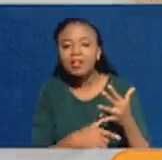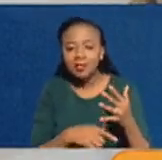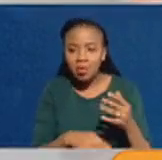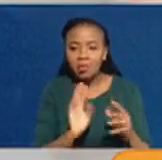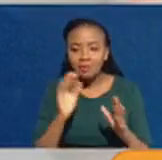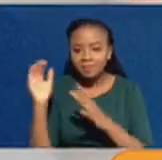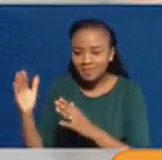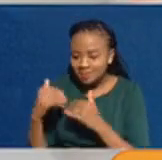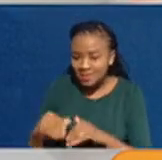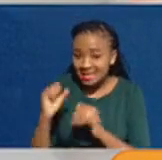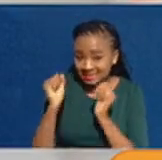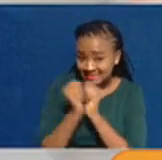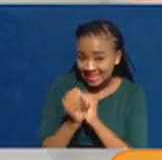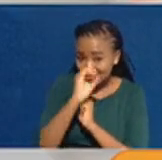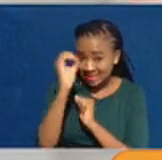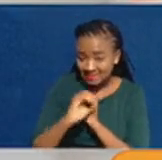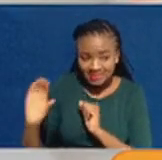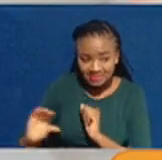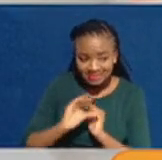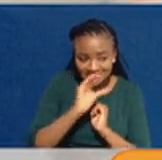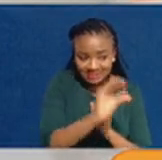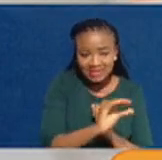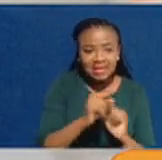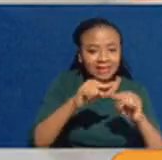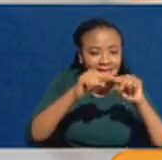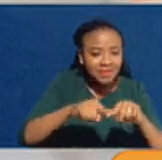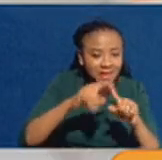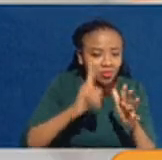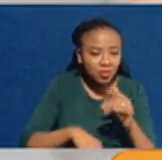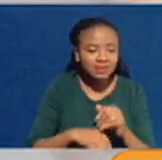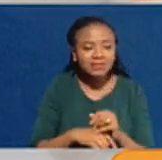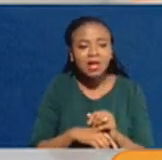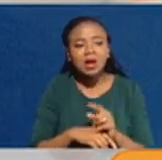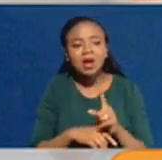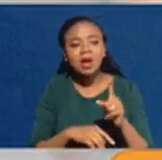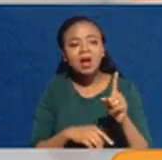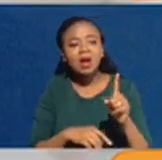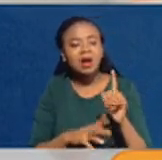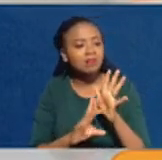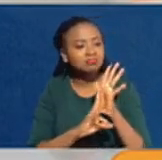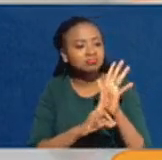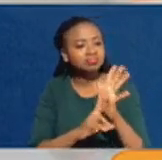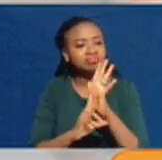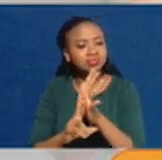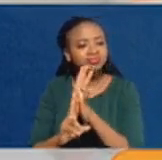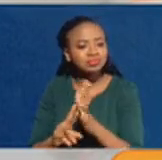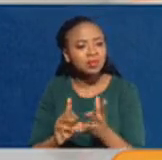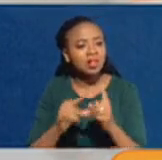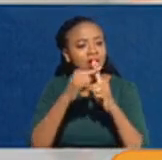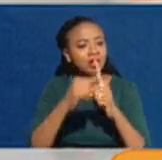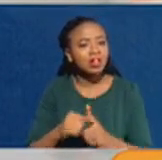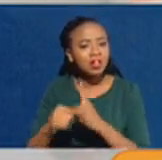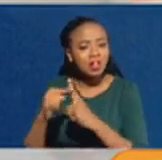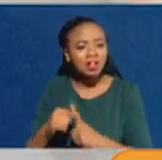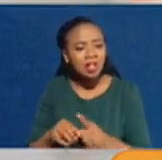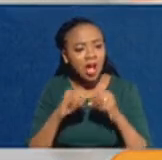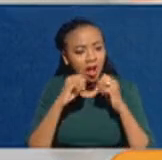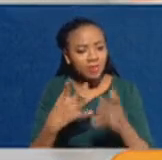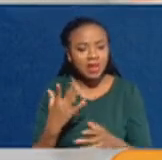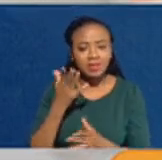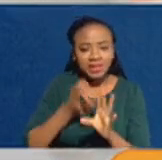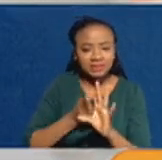of the fund is shared based on the total number of representatives from the political parties elected in the preceding general election,